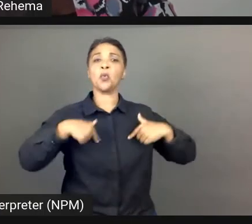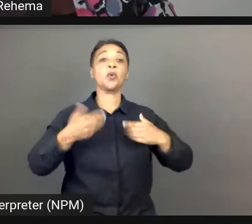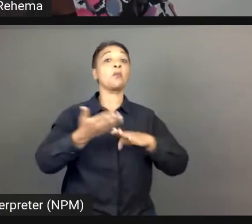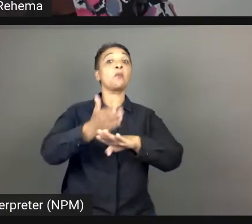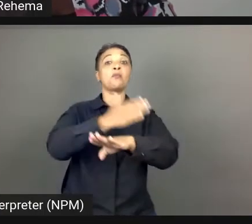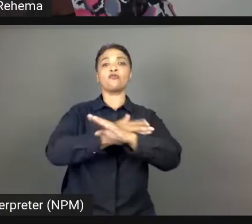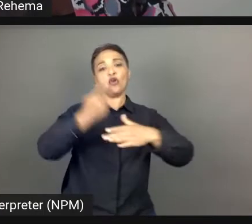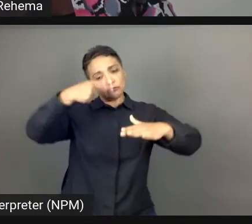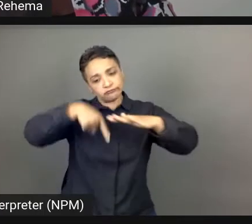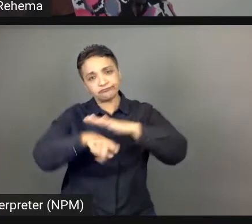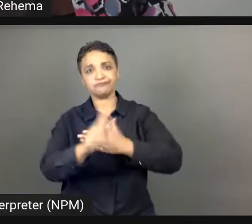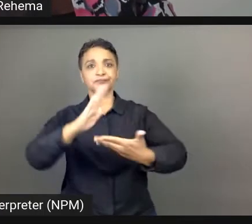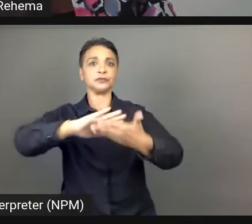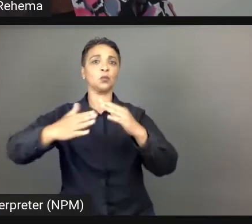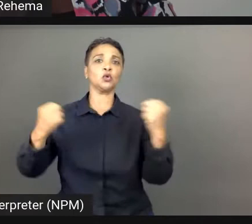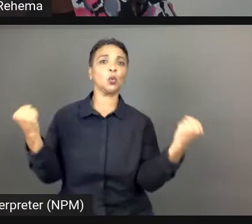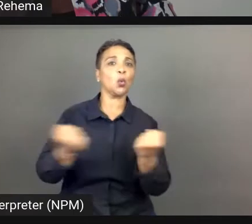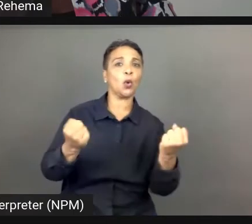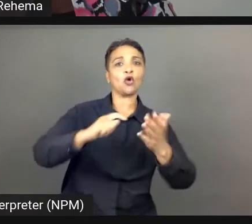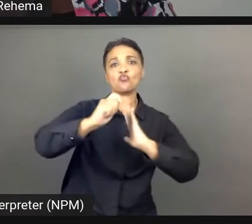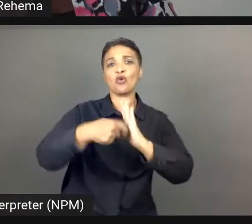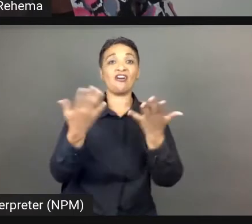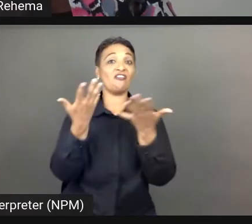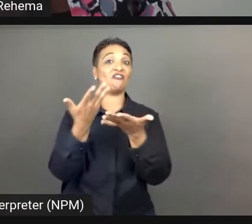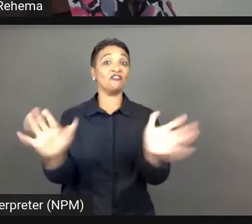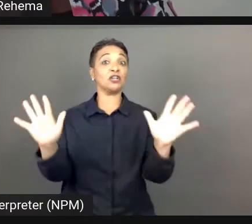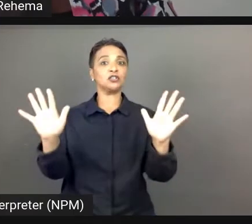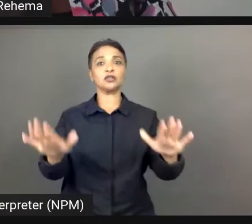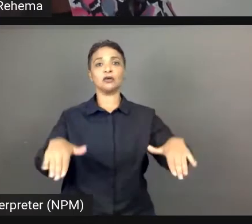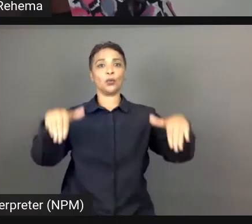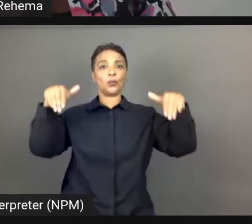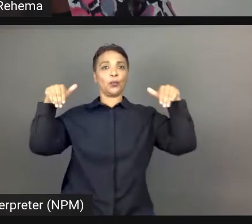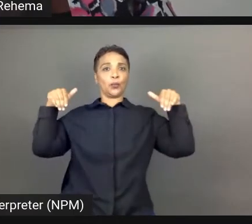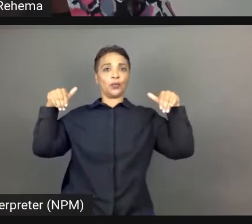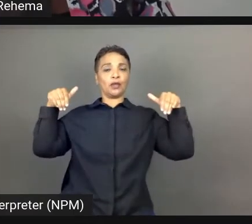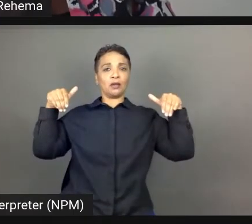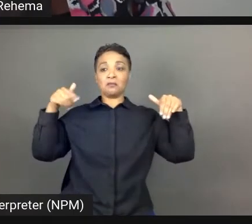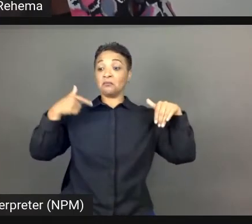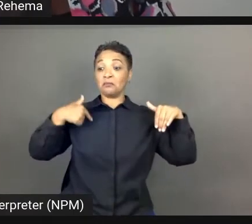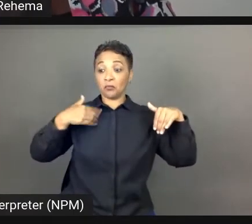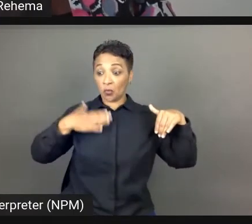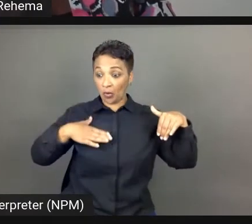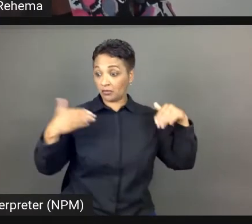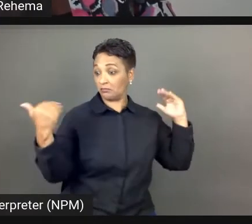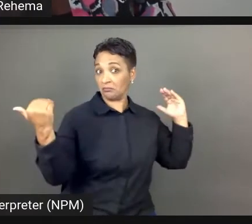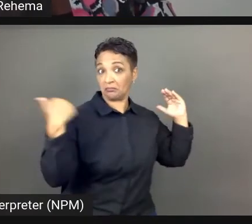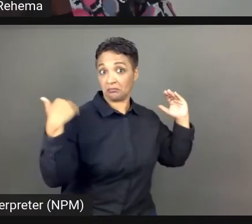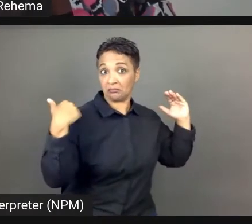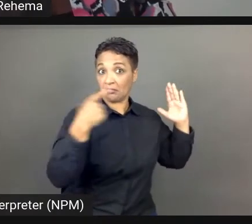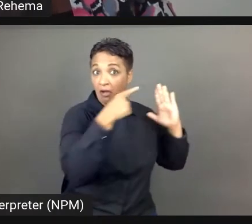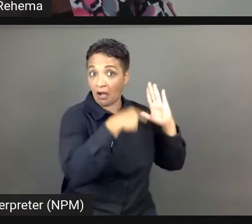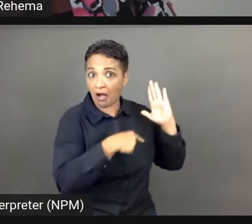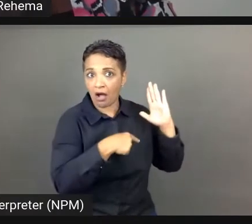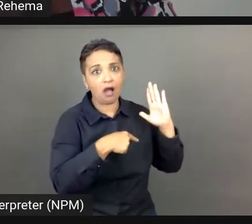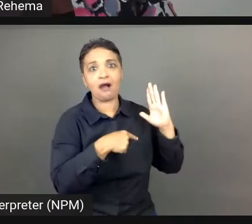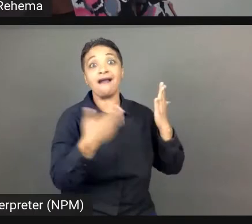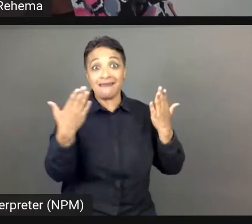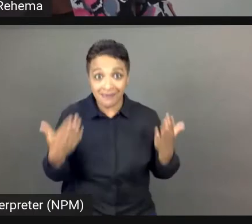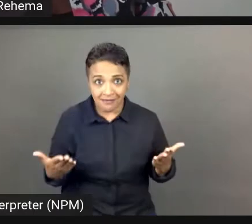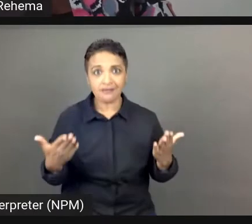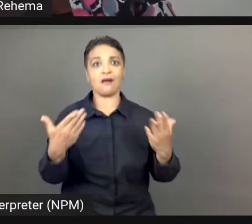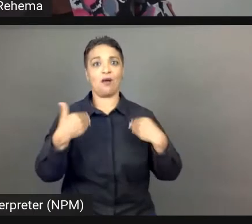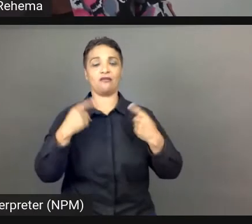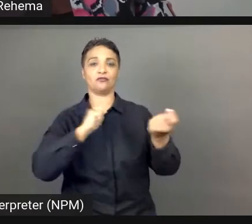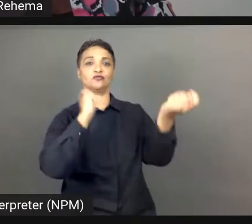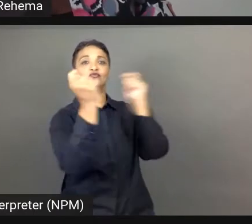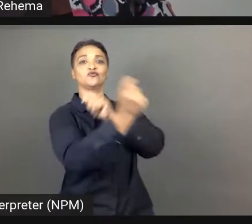most organizations do. And we're not minding so much about being held accountable, but now we do that. But also in terms